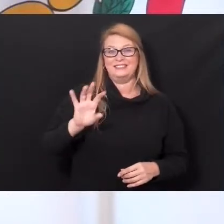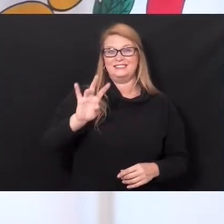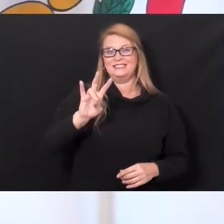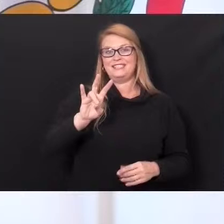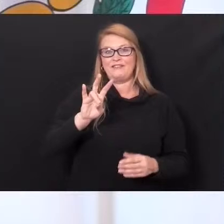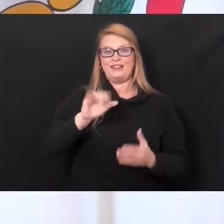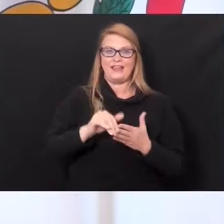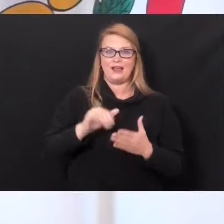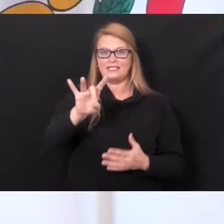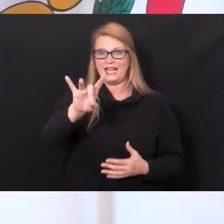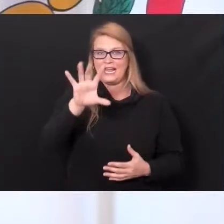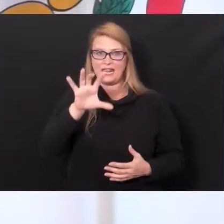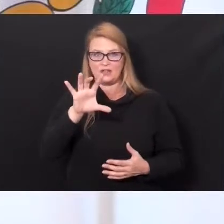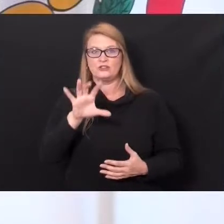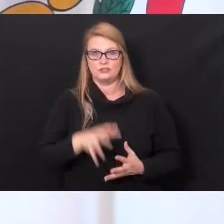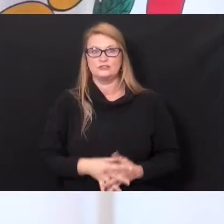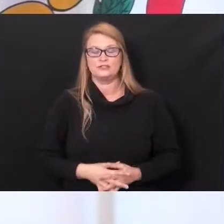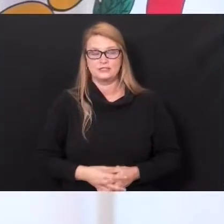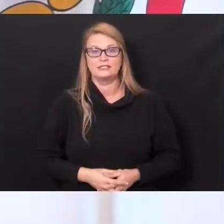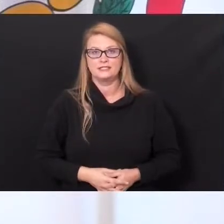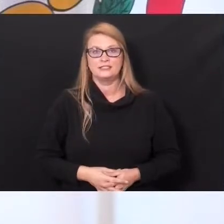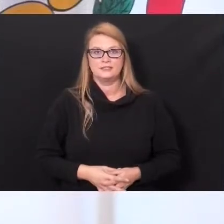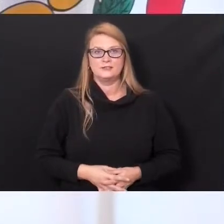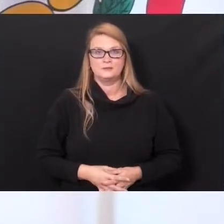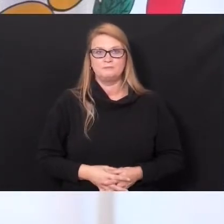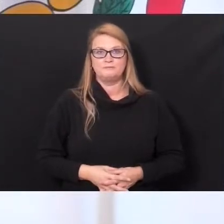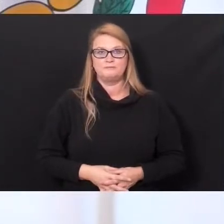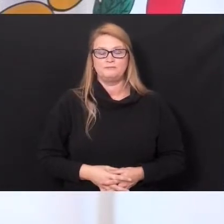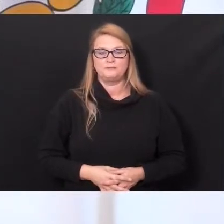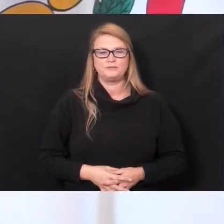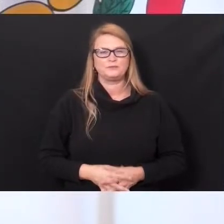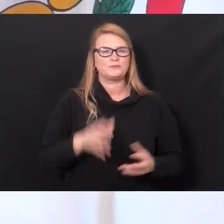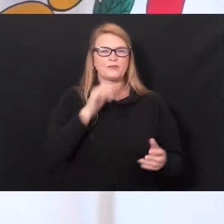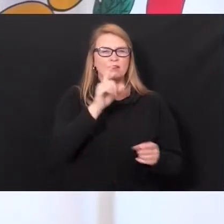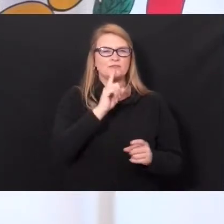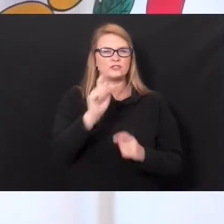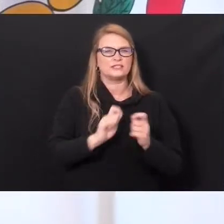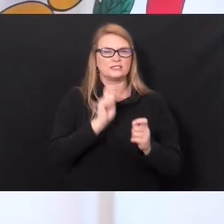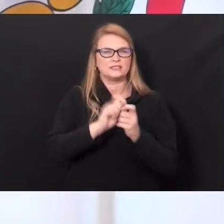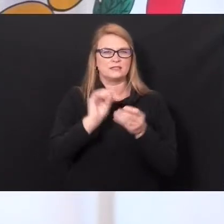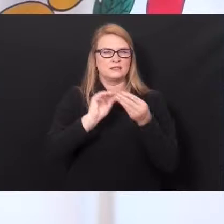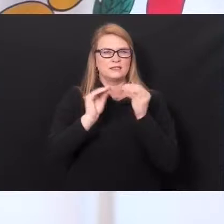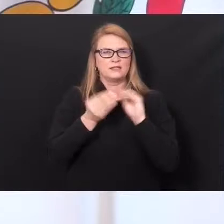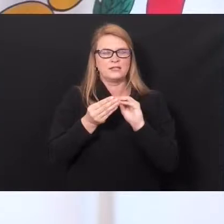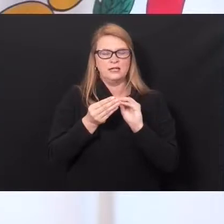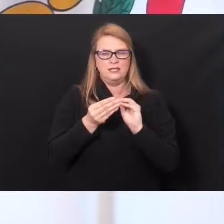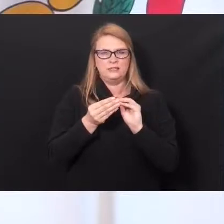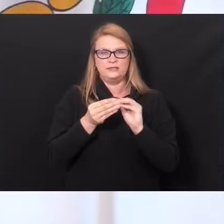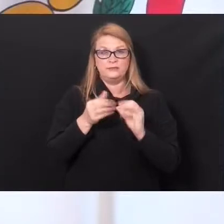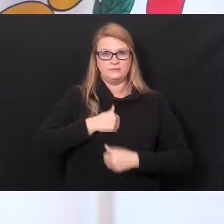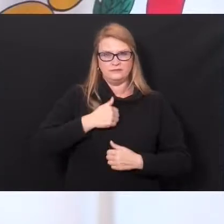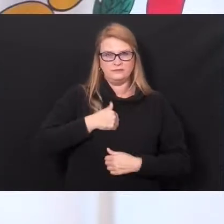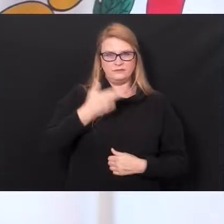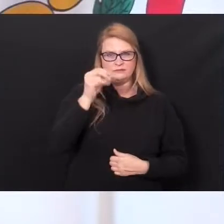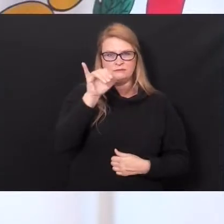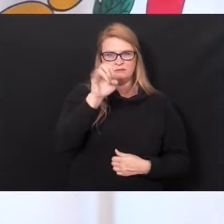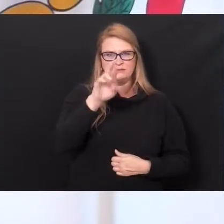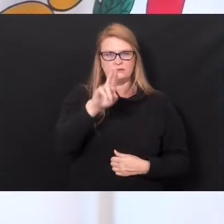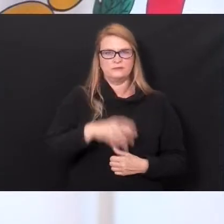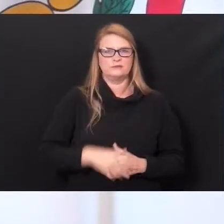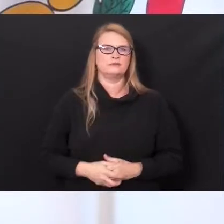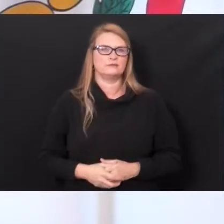7,800 doses or 7,000 doses or 6,800. I don't know exactly which one it was, but nevertheless, General, if you could step in there,